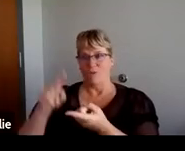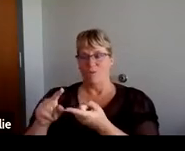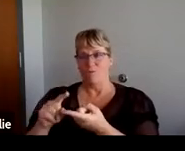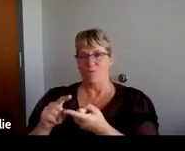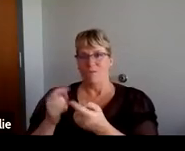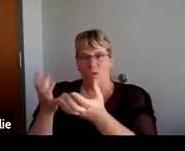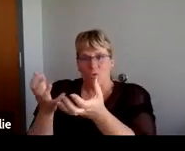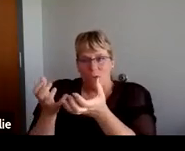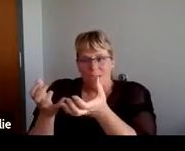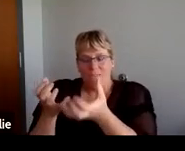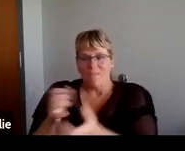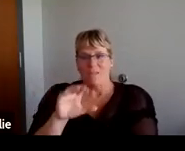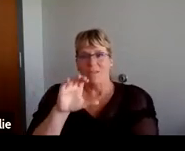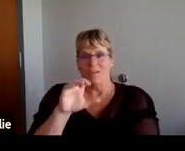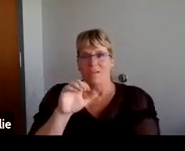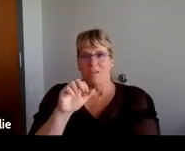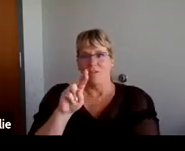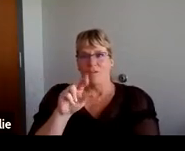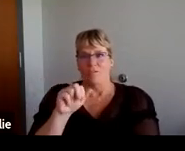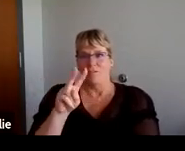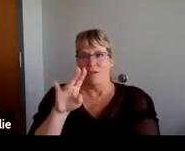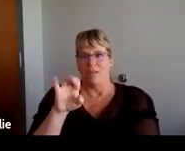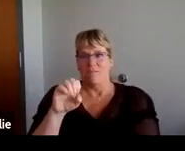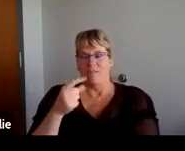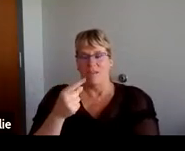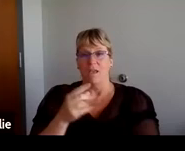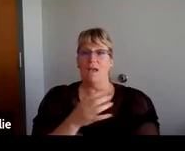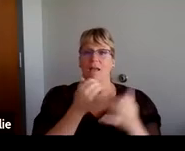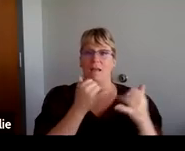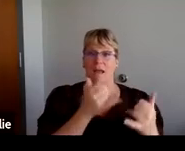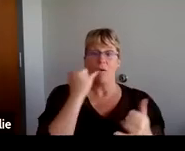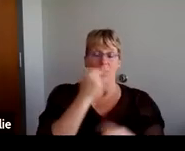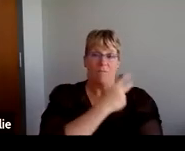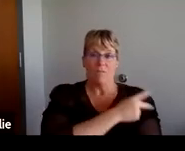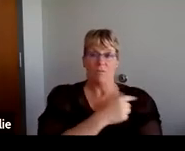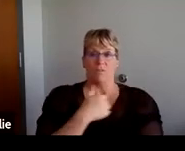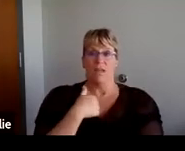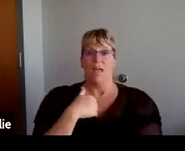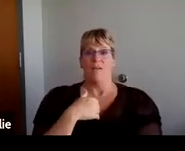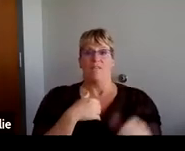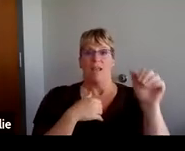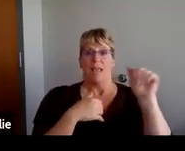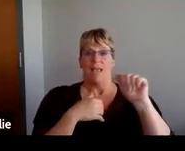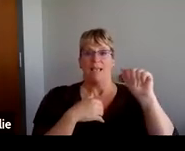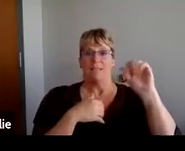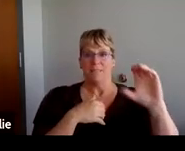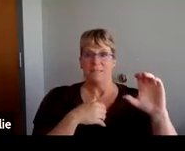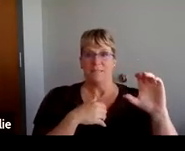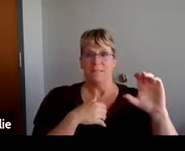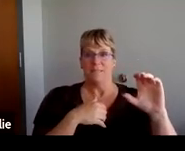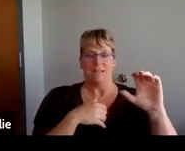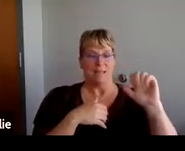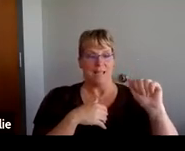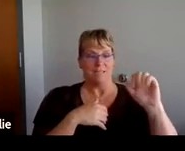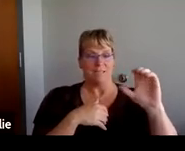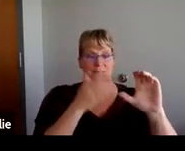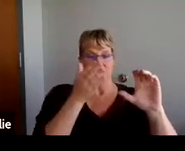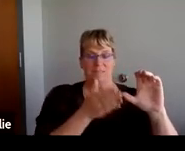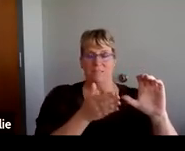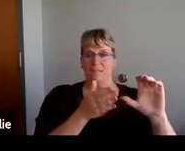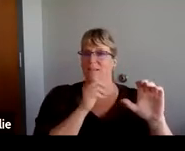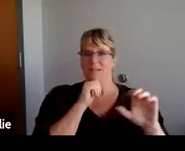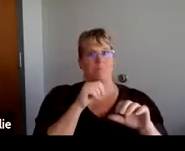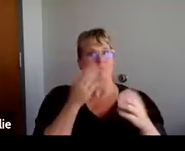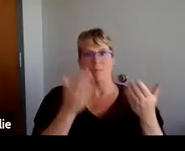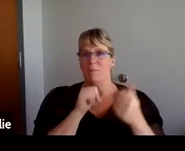and heavy usage days. Now, if the patient had an AC variant on either of those, they wouldn't be as likely